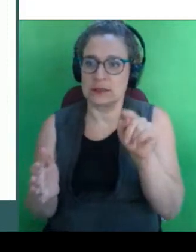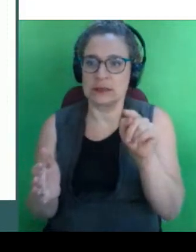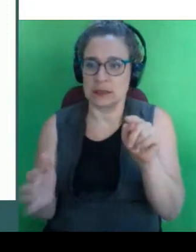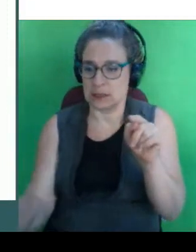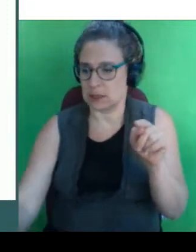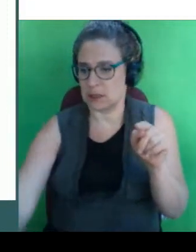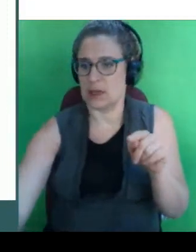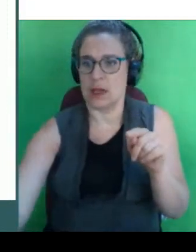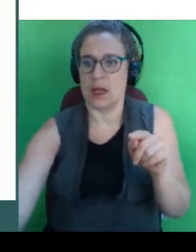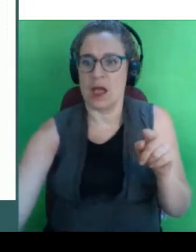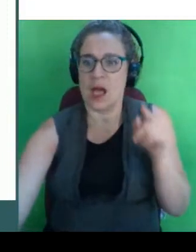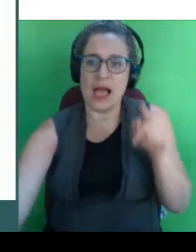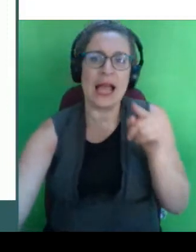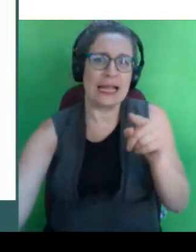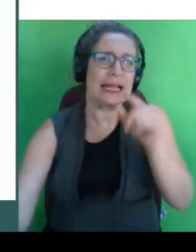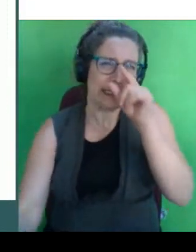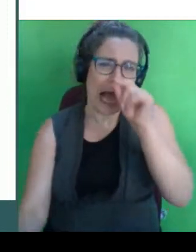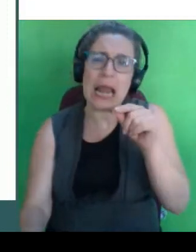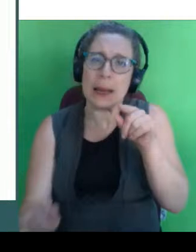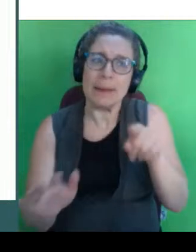also be a pattern. So